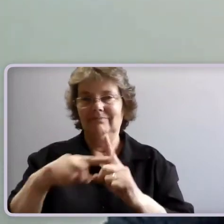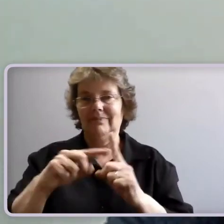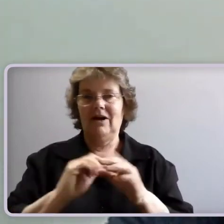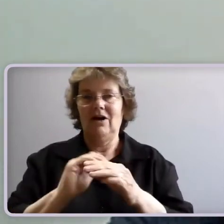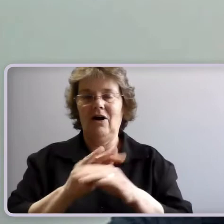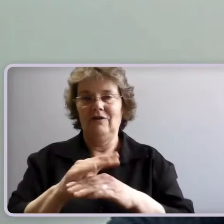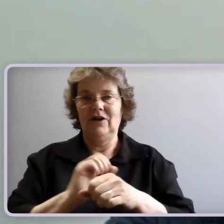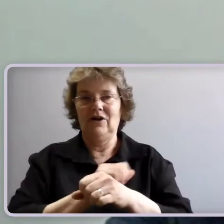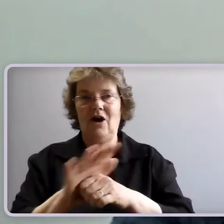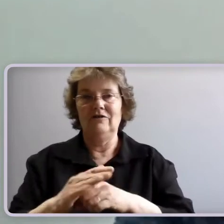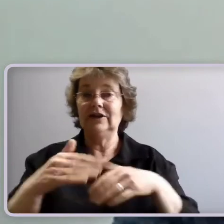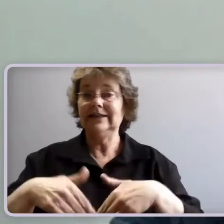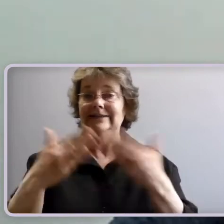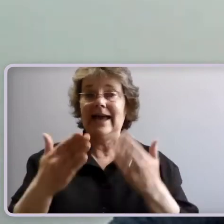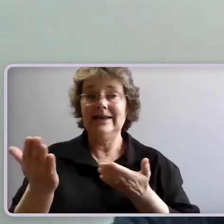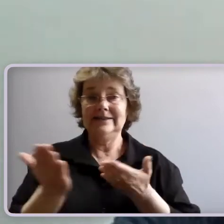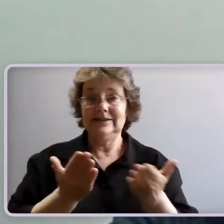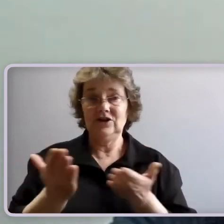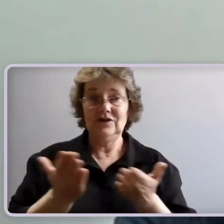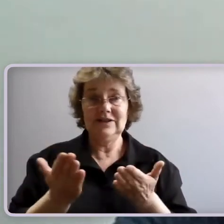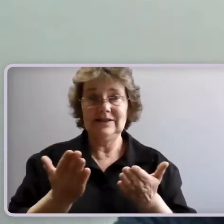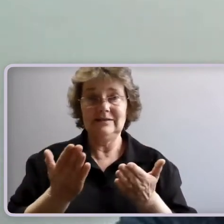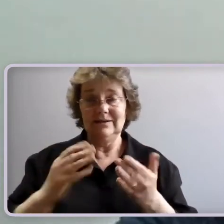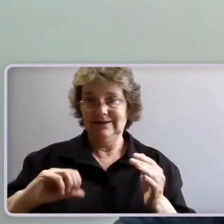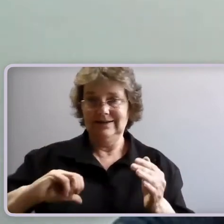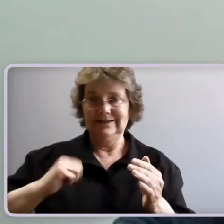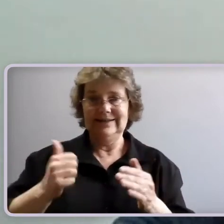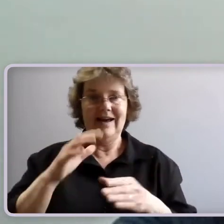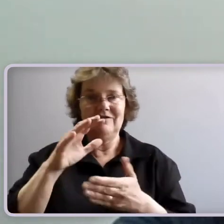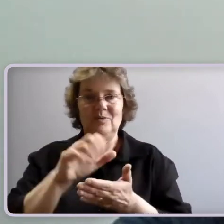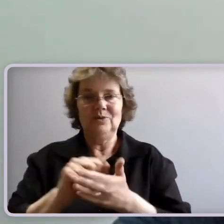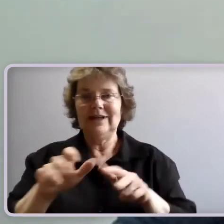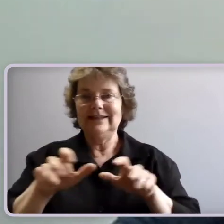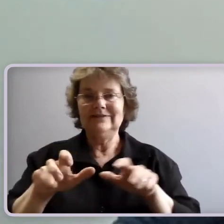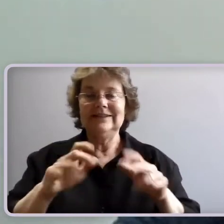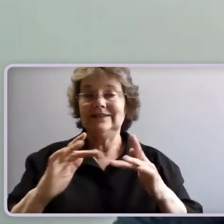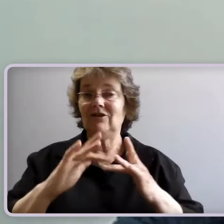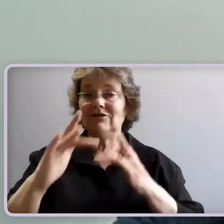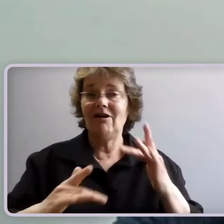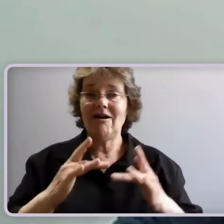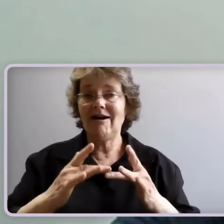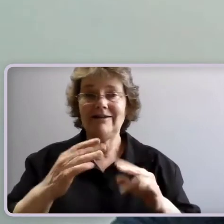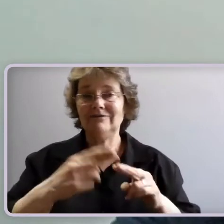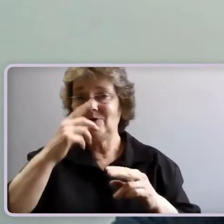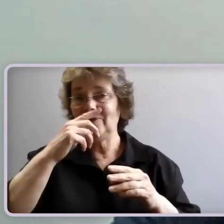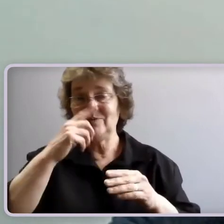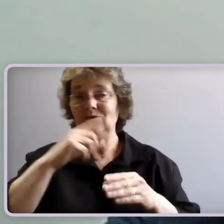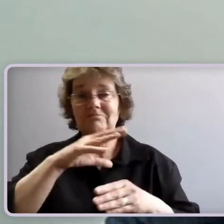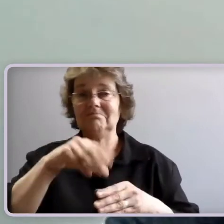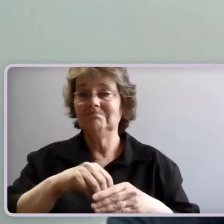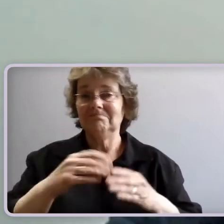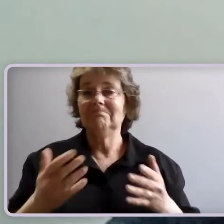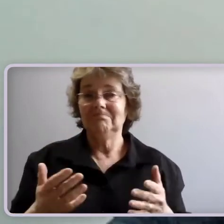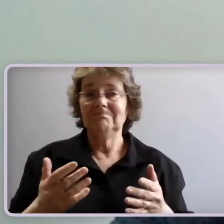would look for online activities for people to partake in when they are,